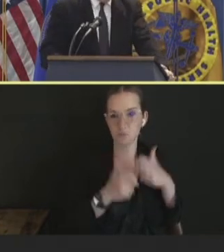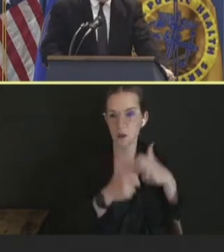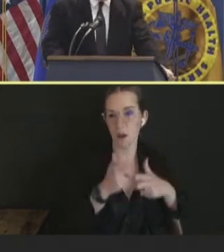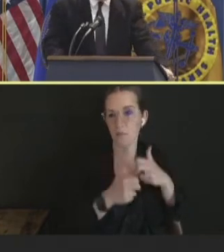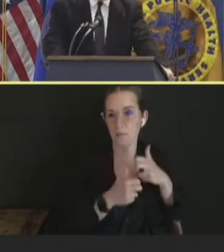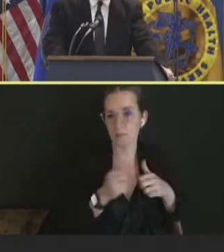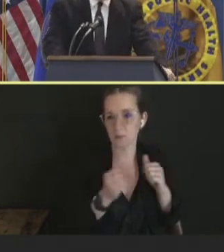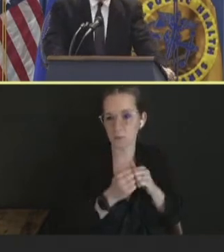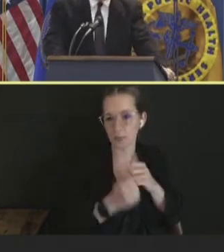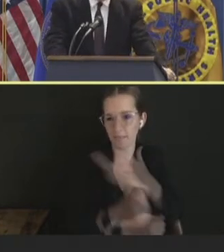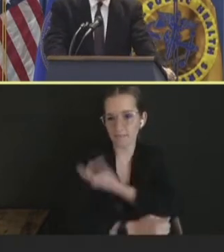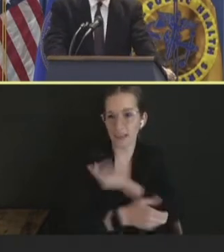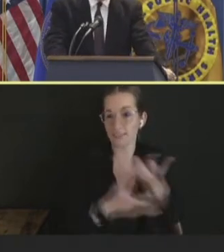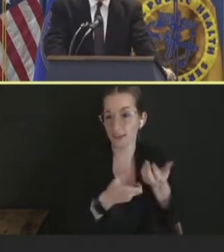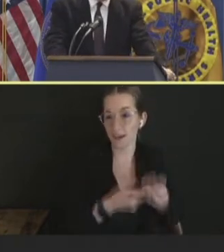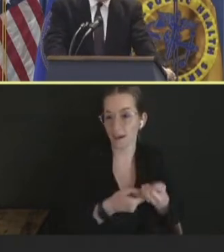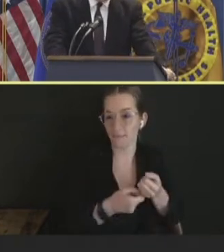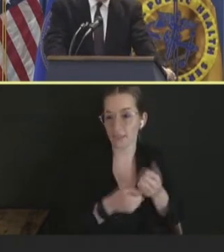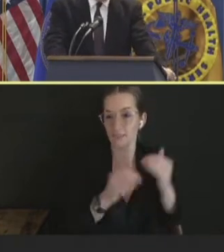Recommendation